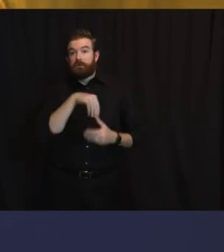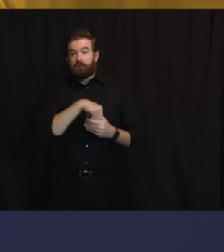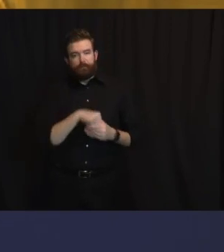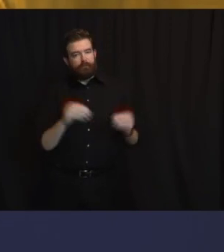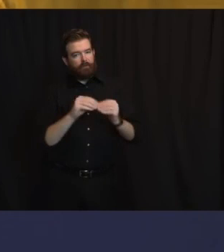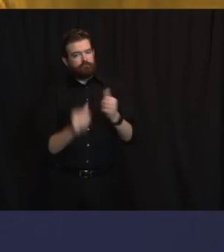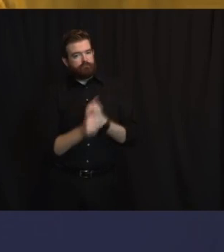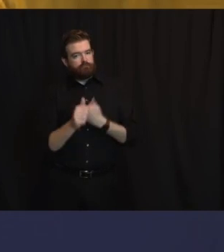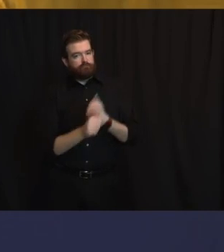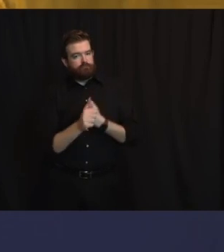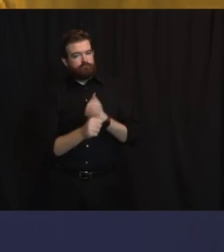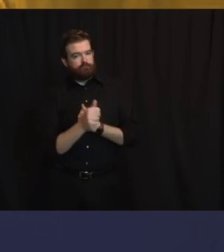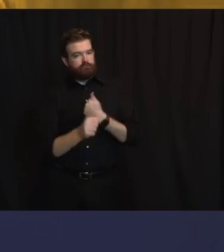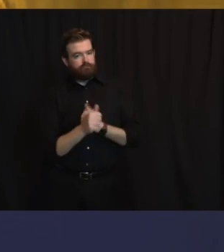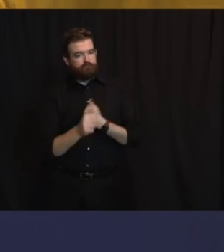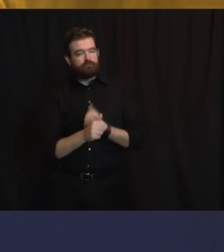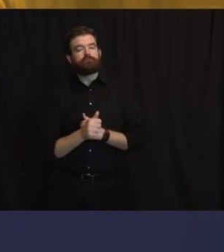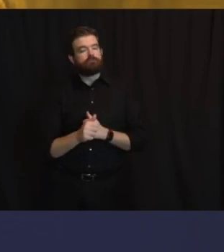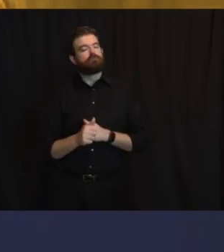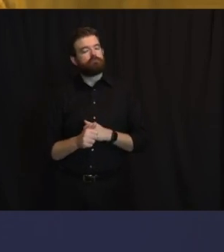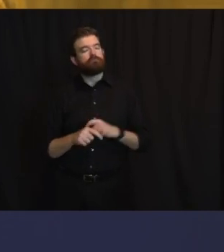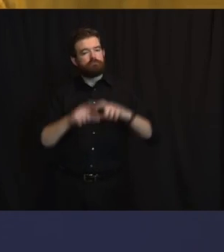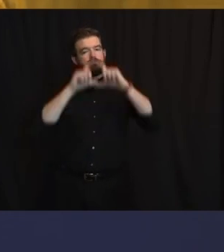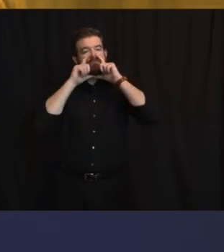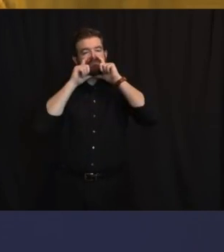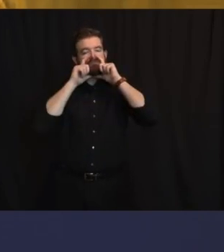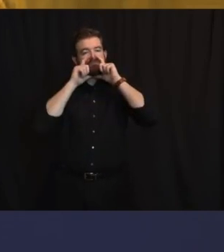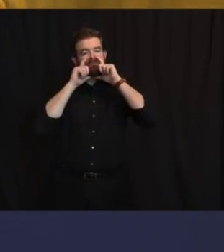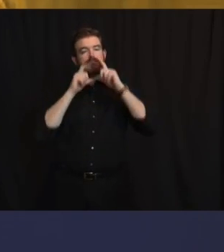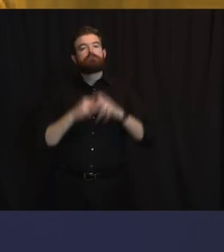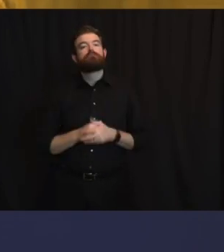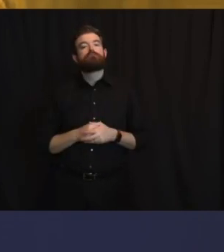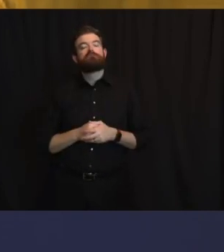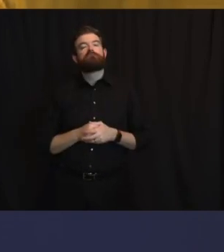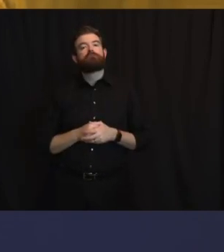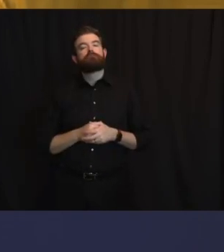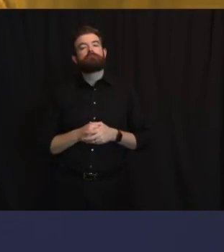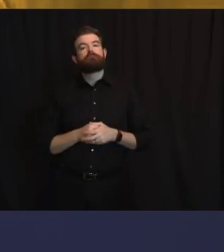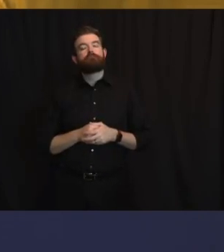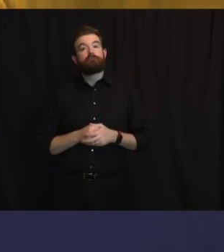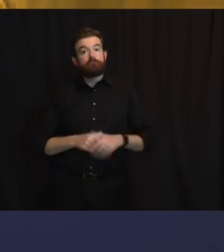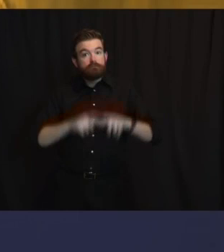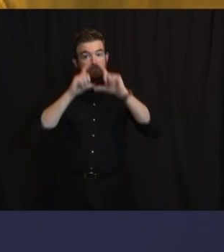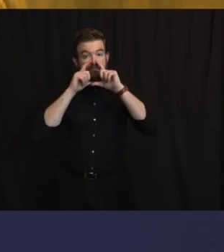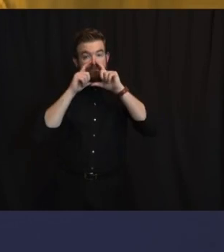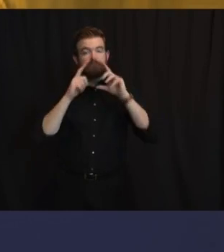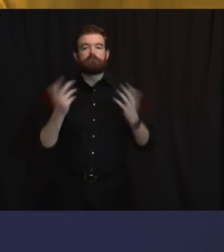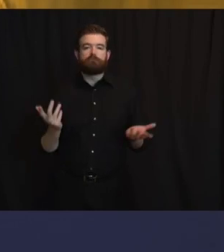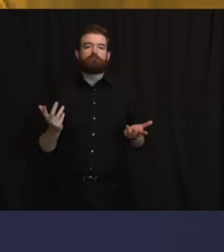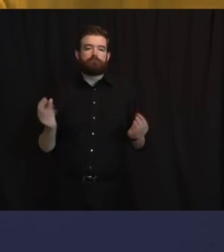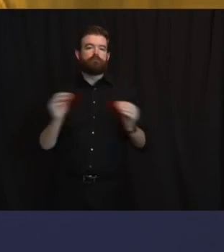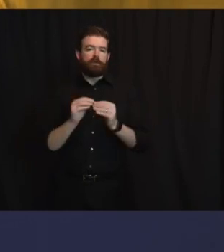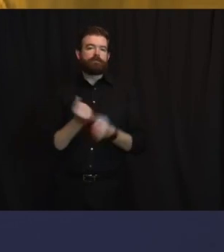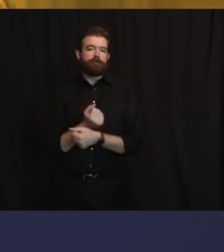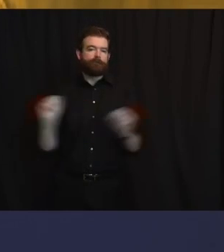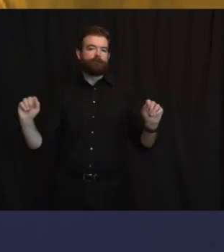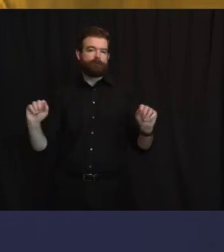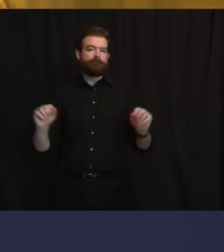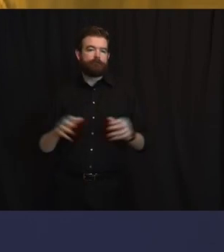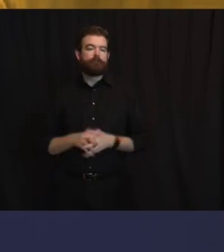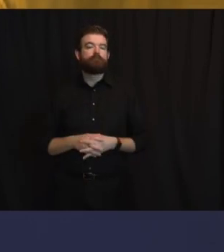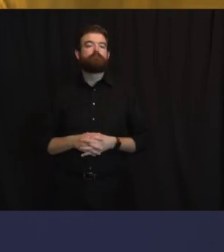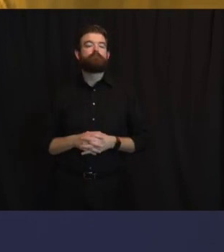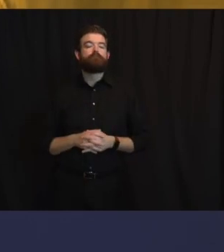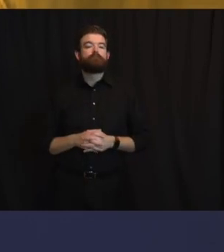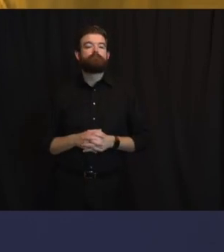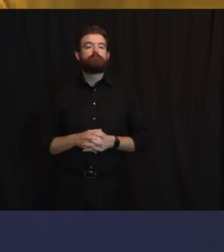do. It'll save you and help you, and it'll save others around you. Finally, we have all been seeing in the news the